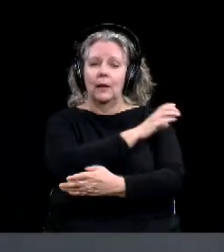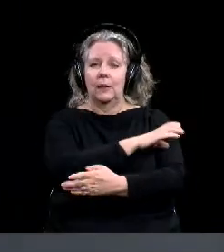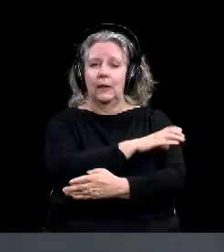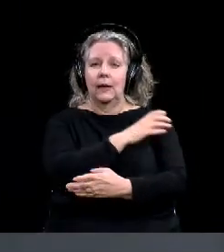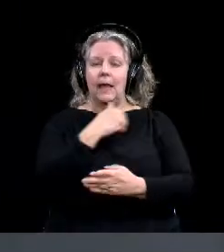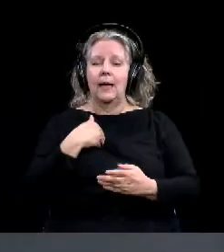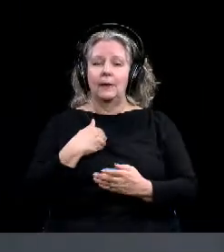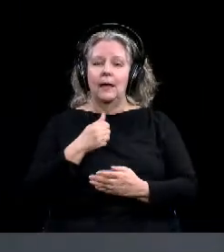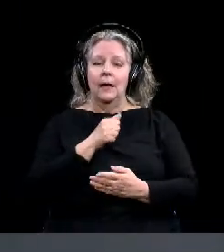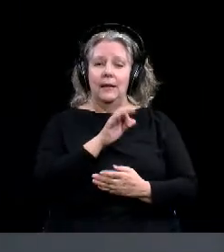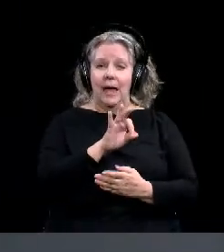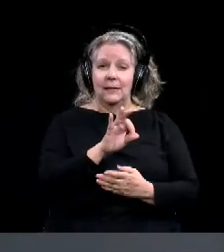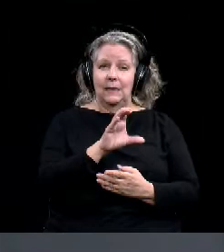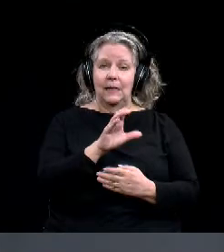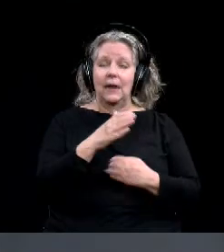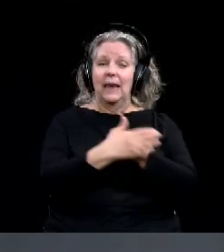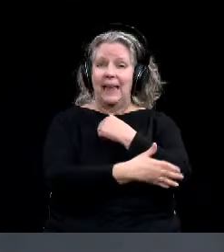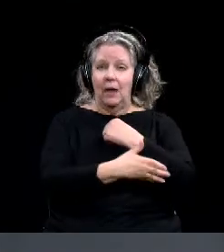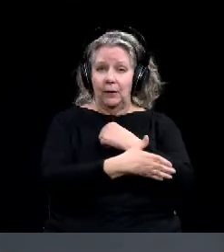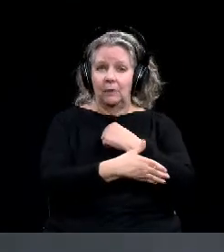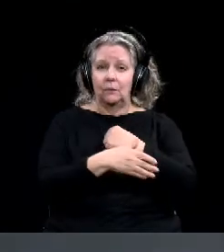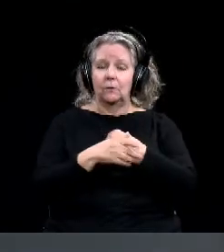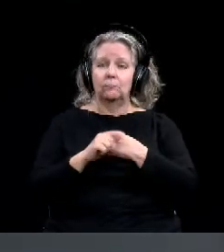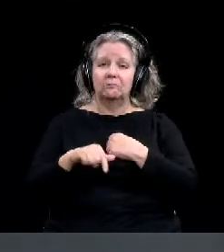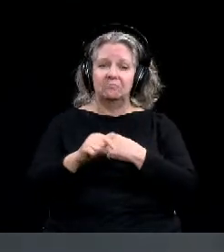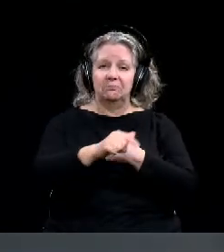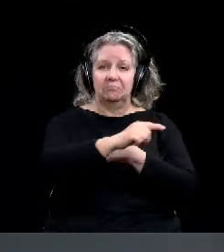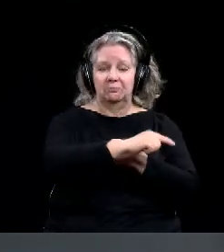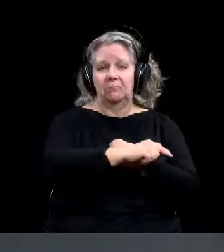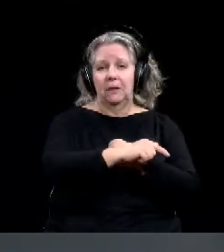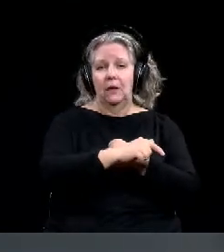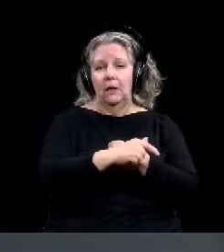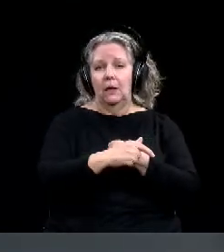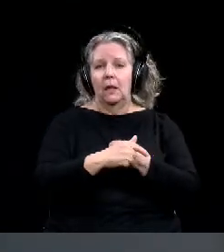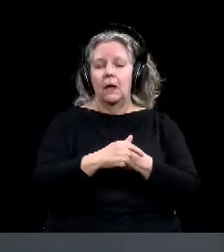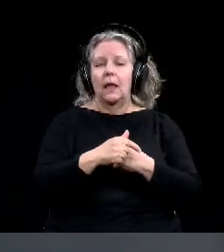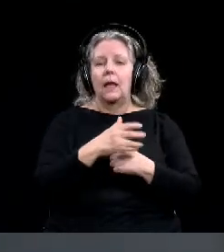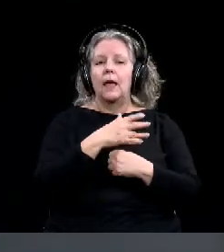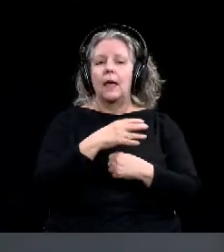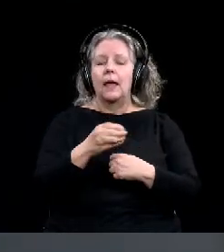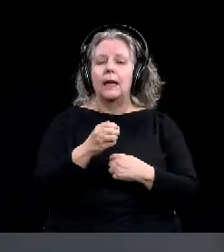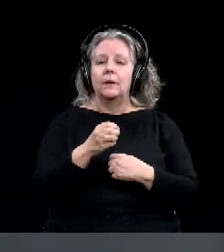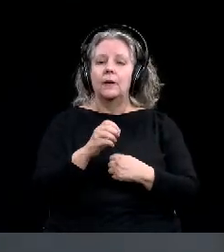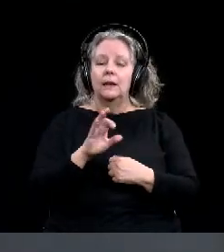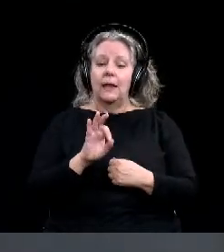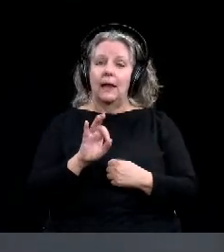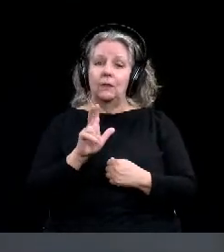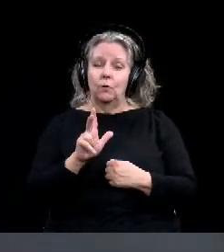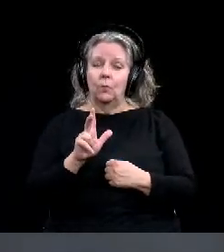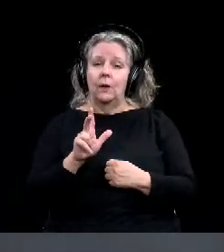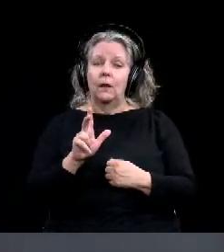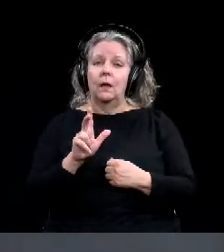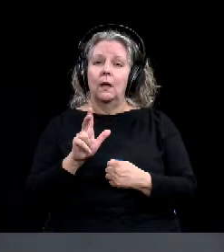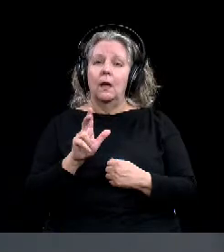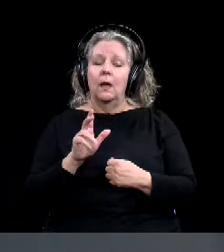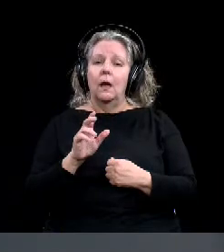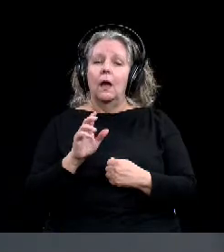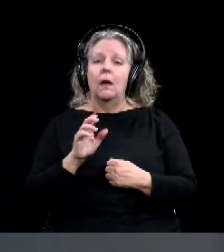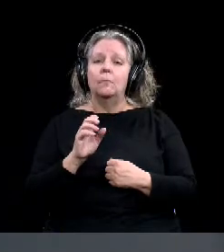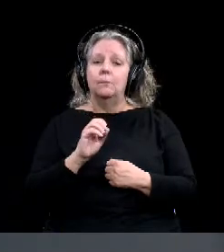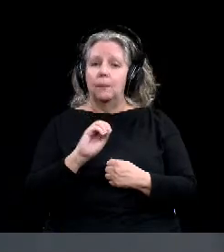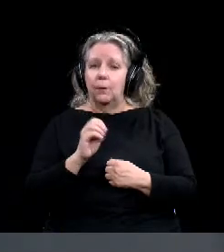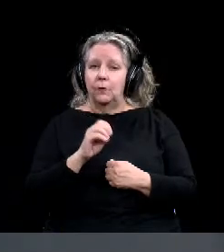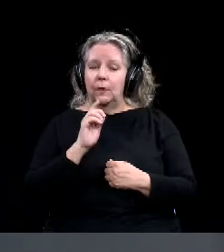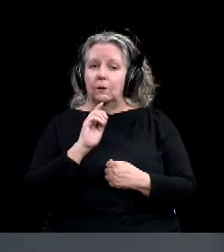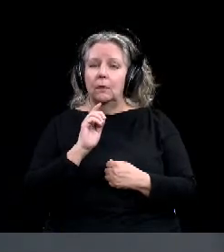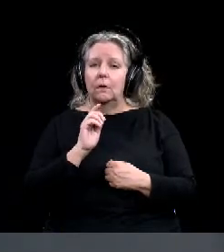and 93% of the appointments served are McLennan County residents. There are some people from adjoining